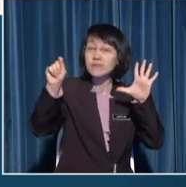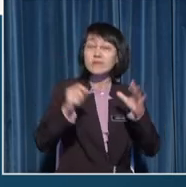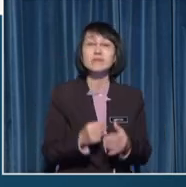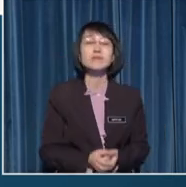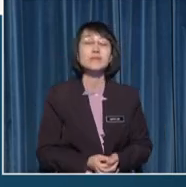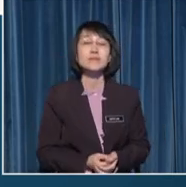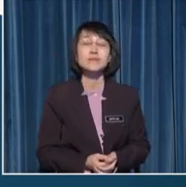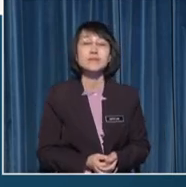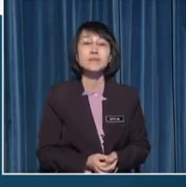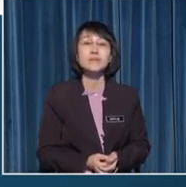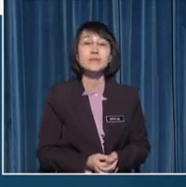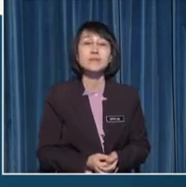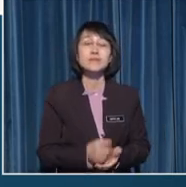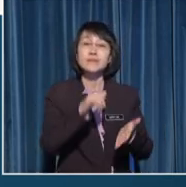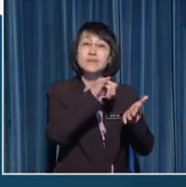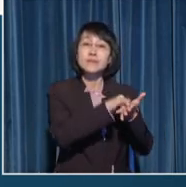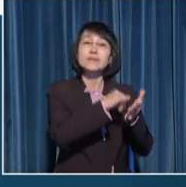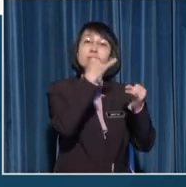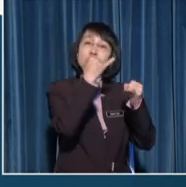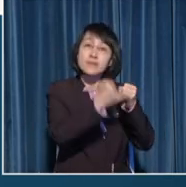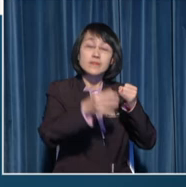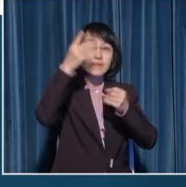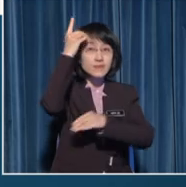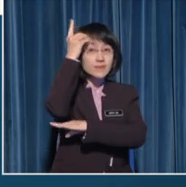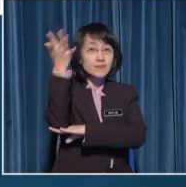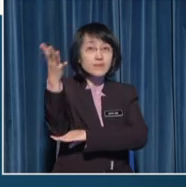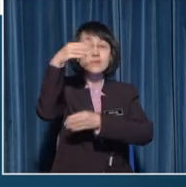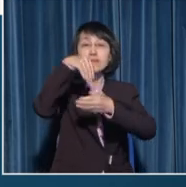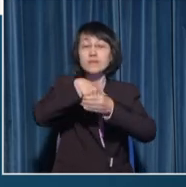And that is the last data in your notes.